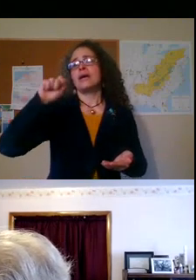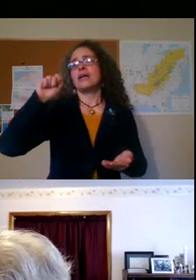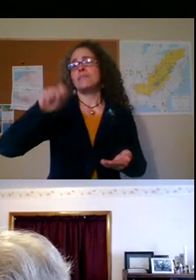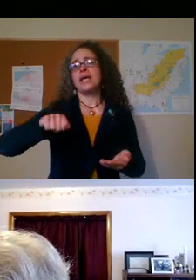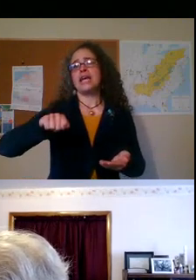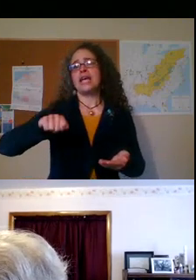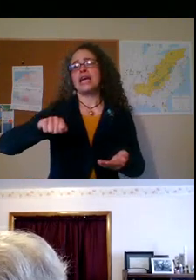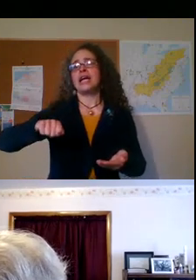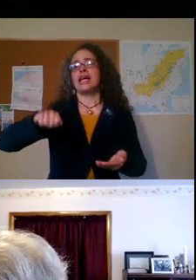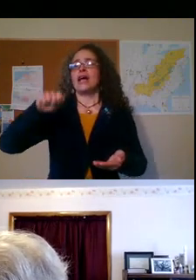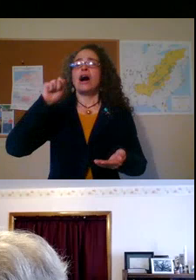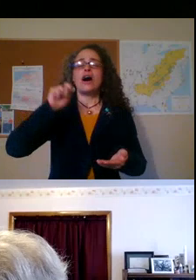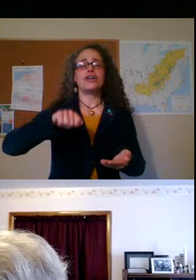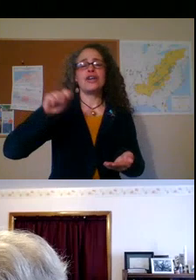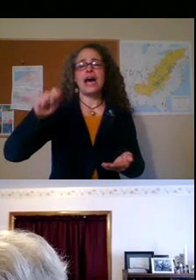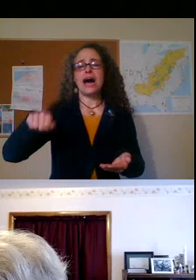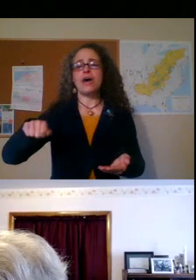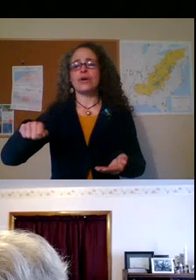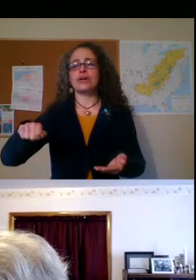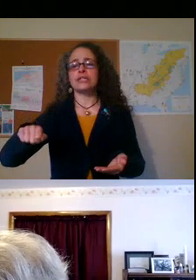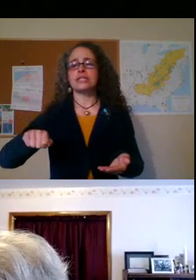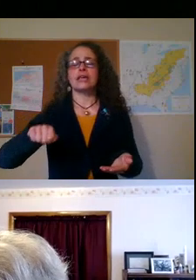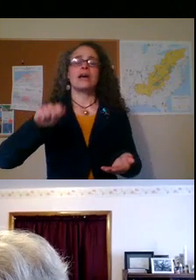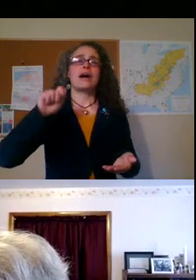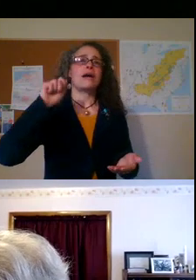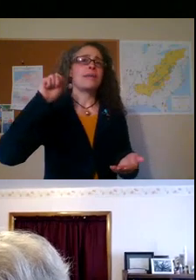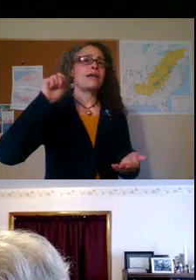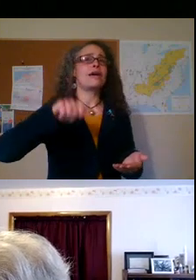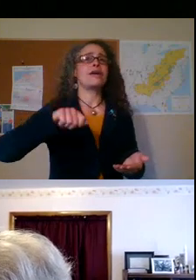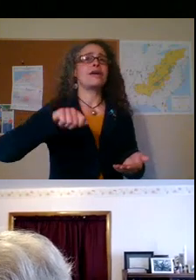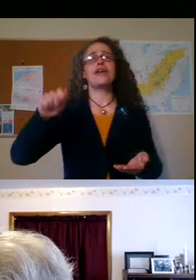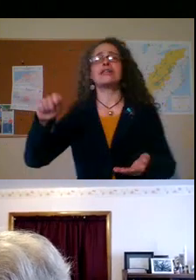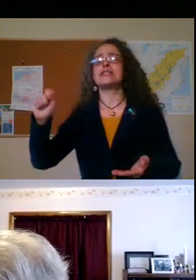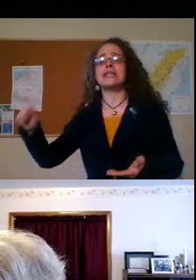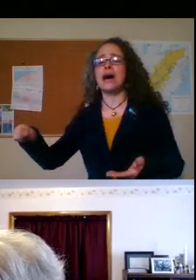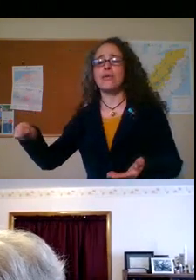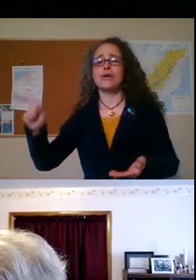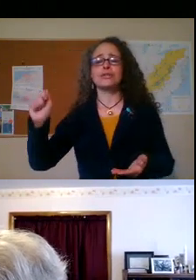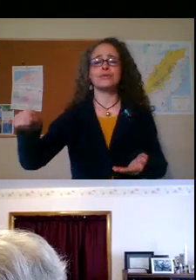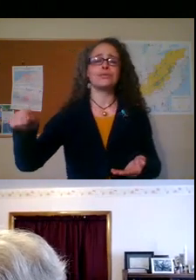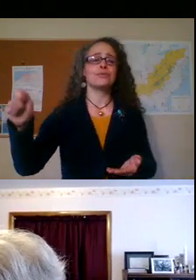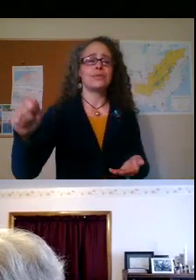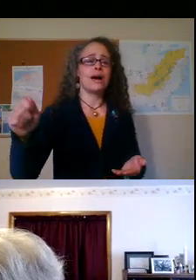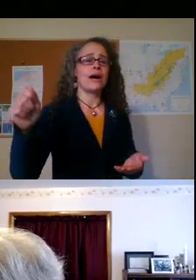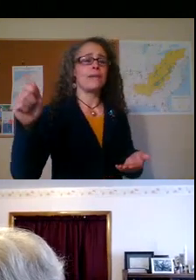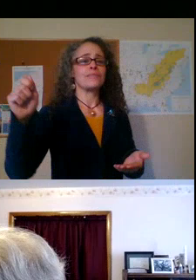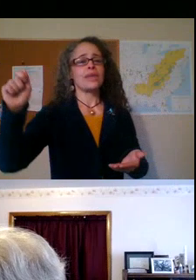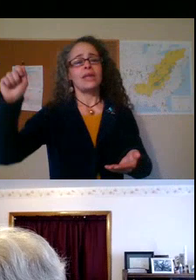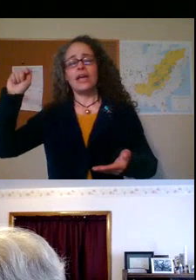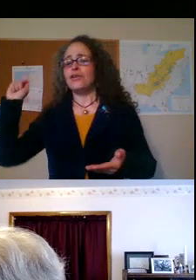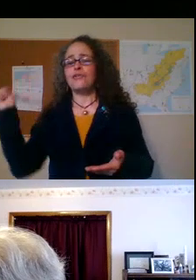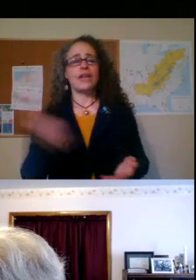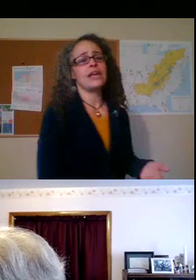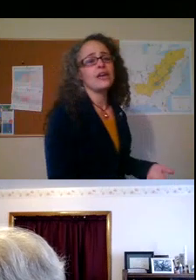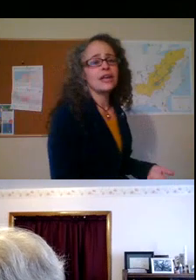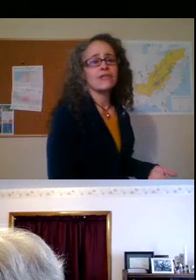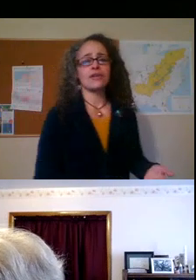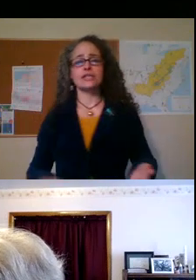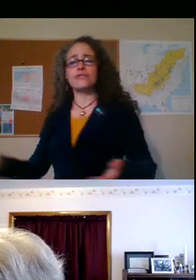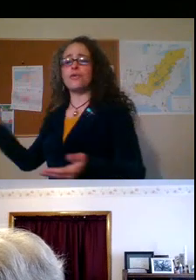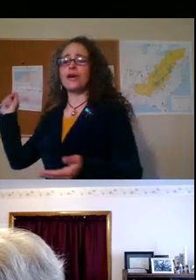am committing 100 hours at $100 an hour to